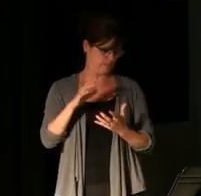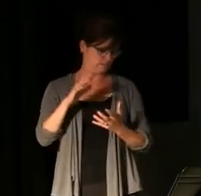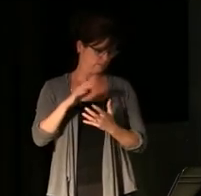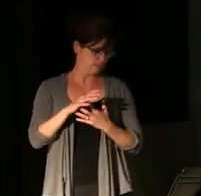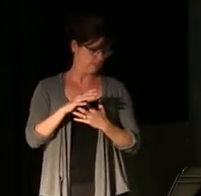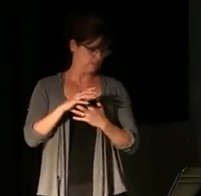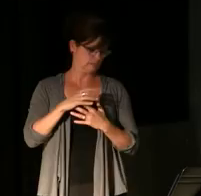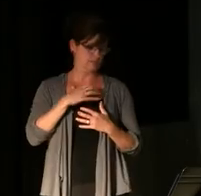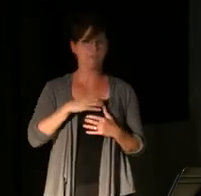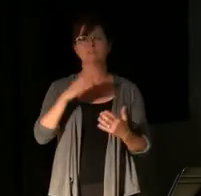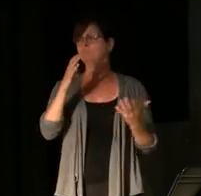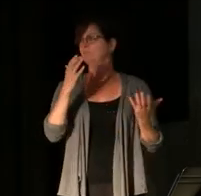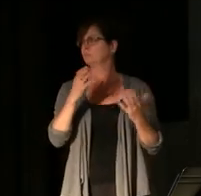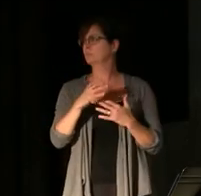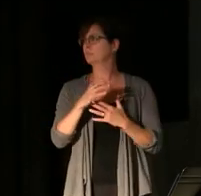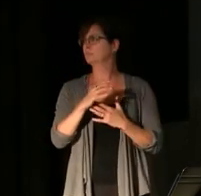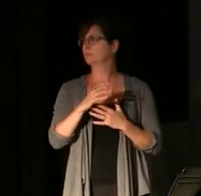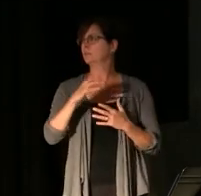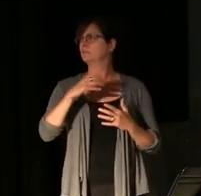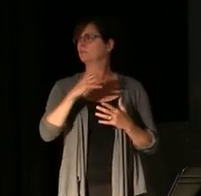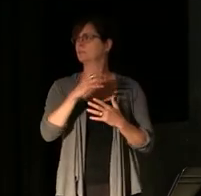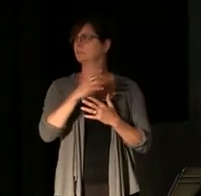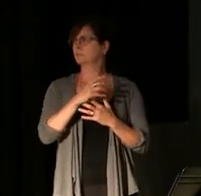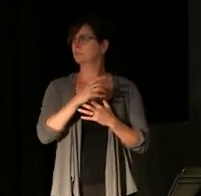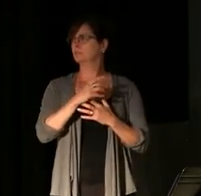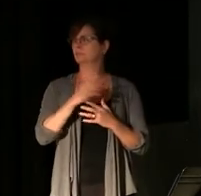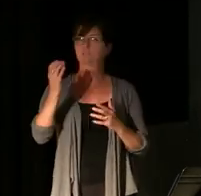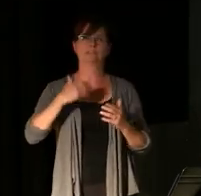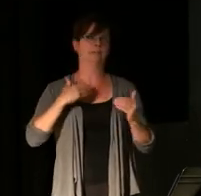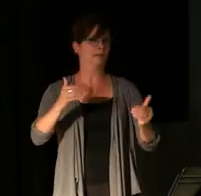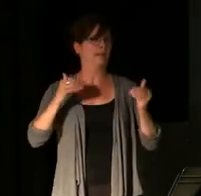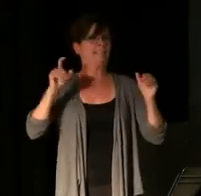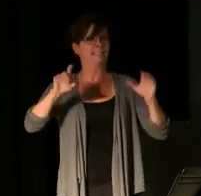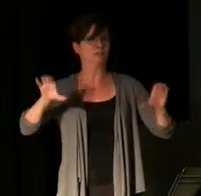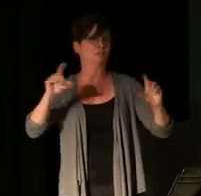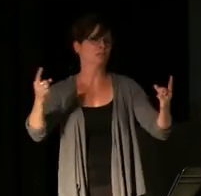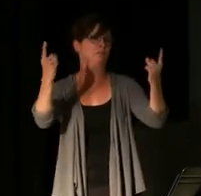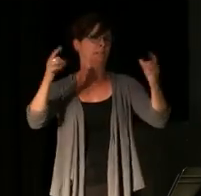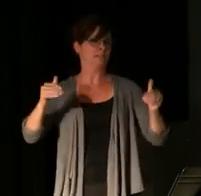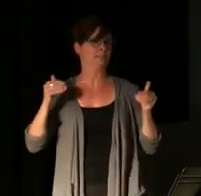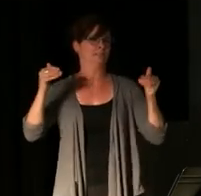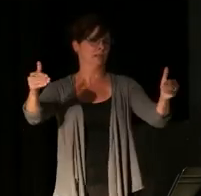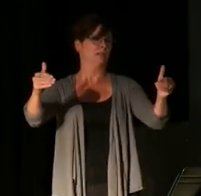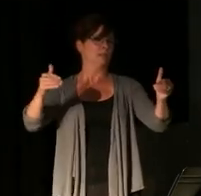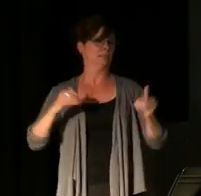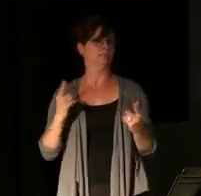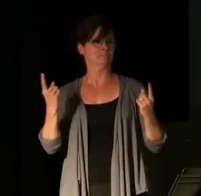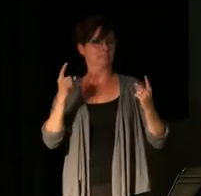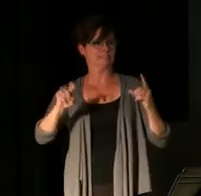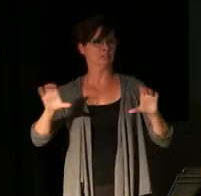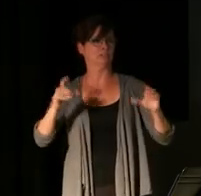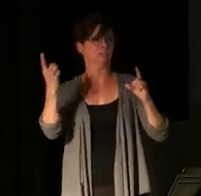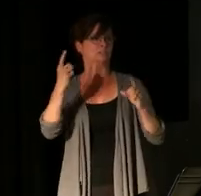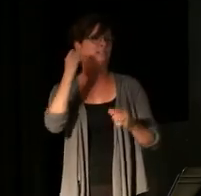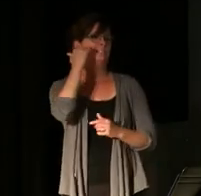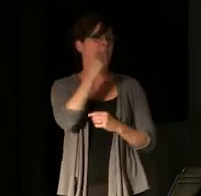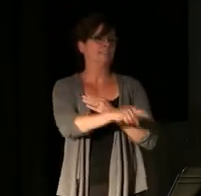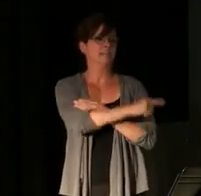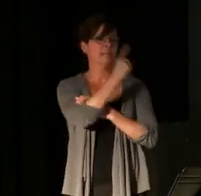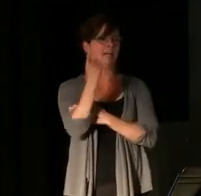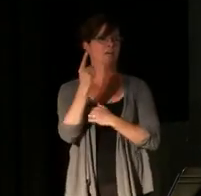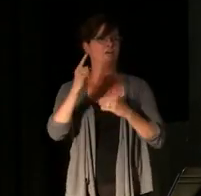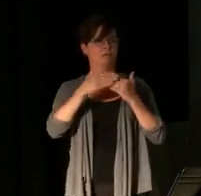throwing things in the well. I gotta do something. Here goes nothing. It's day one of the rest of